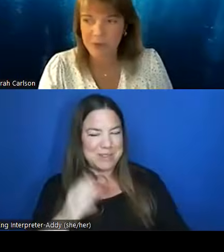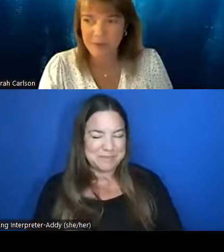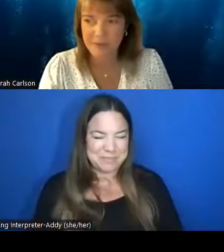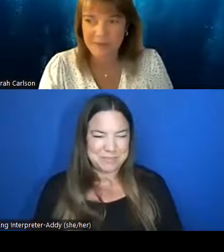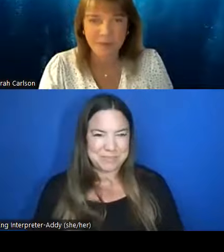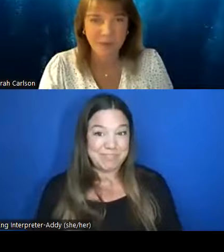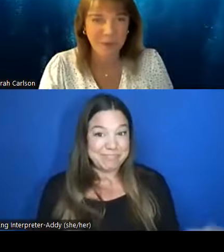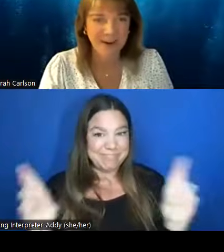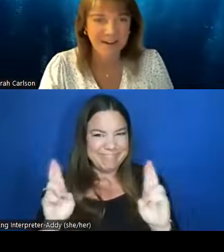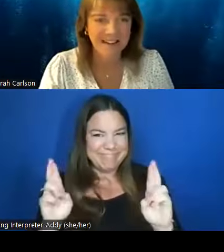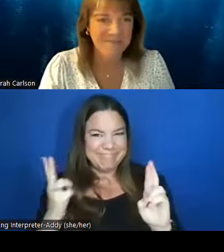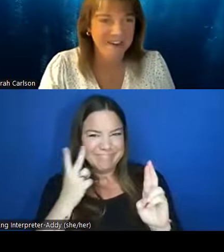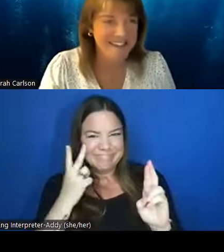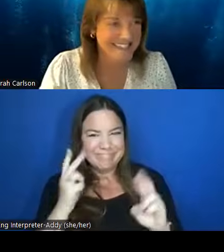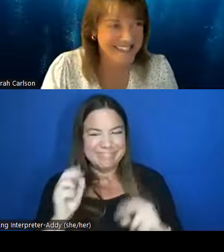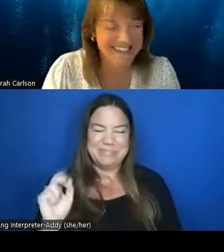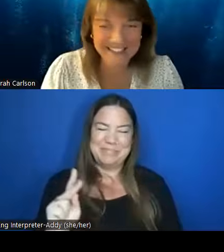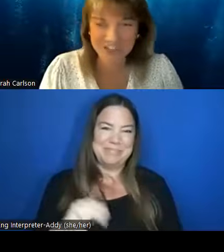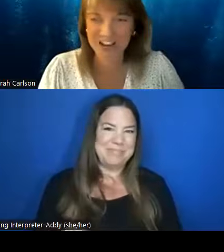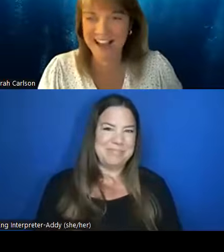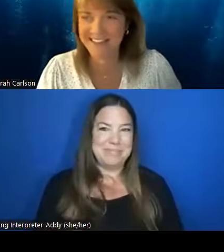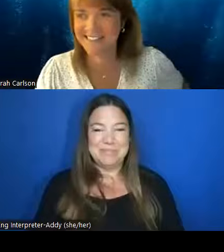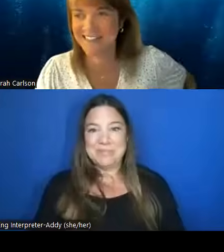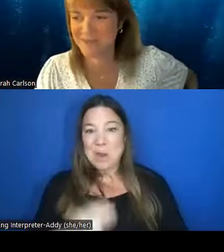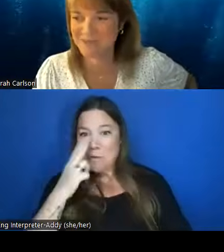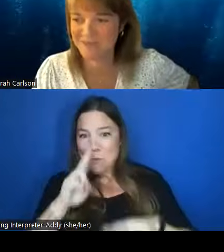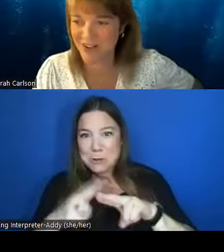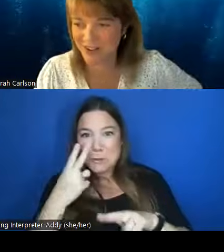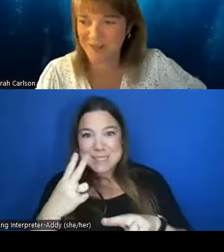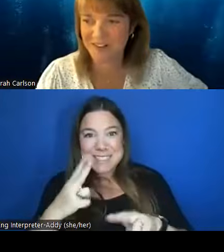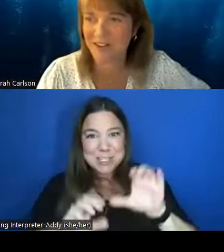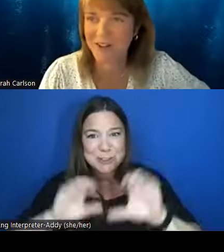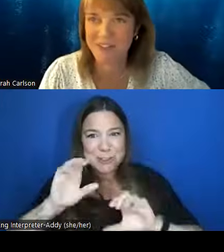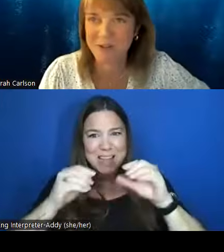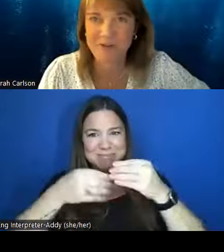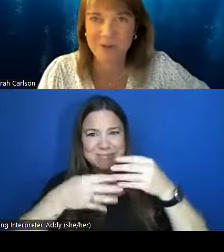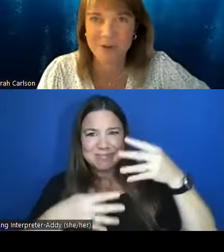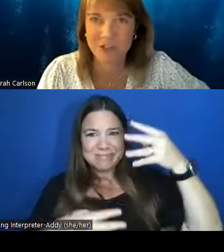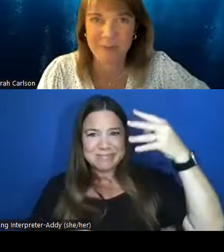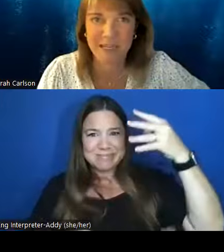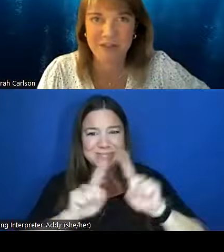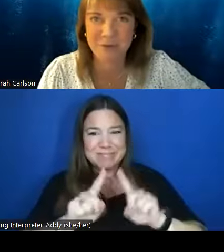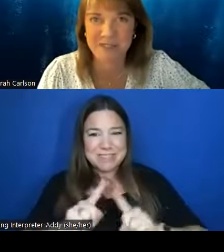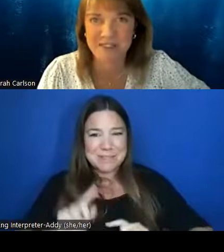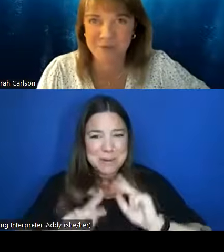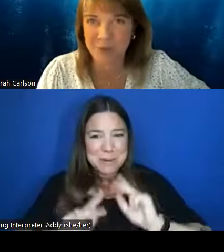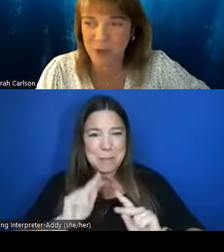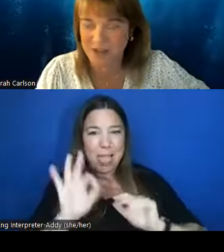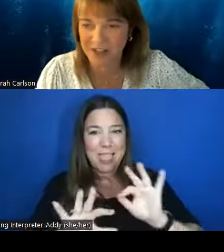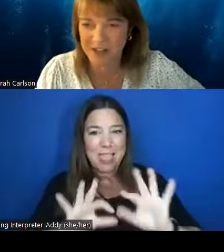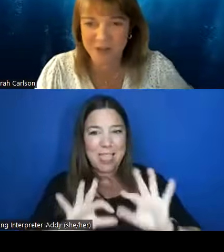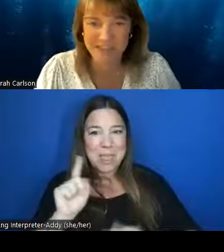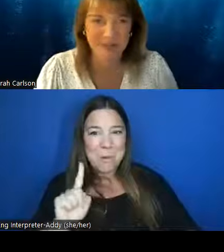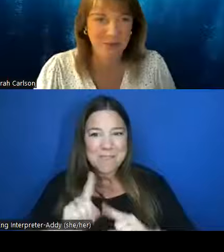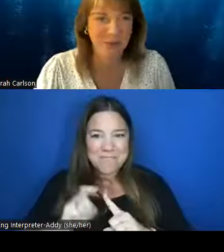hope. Super. Fun to see in the chat all these great folks chiming in from different parts